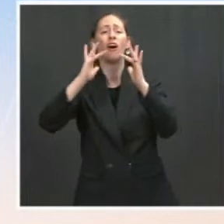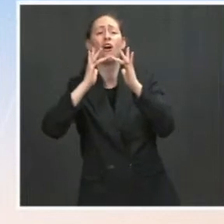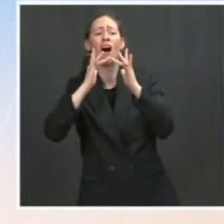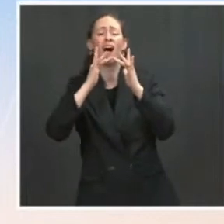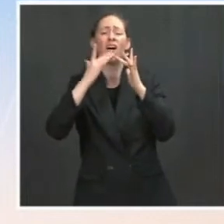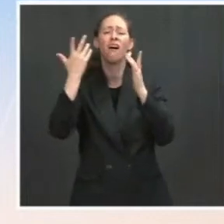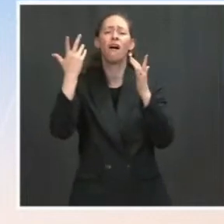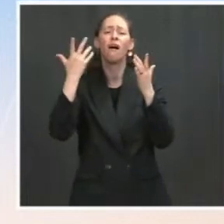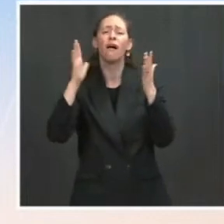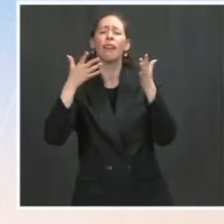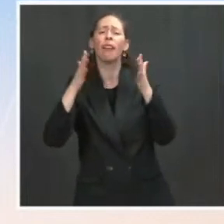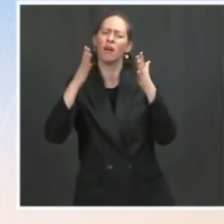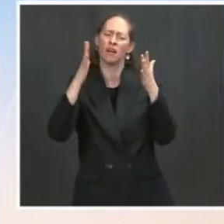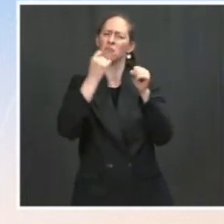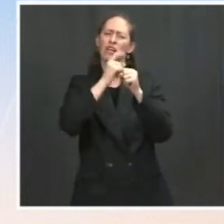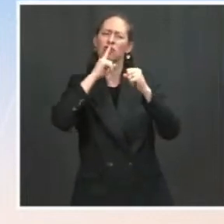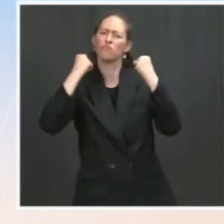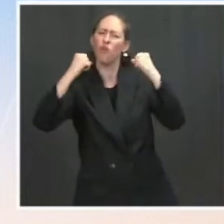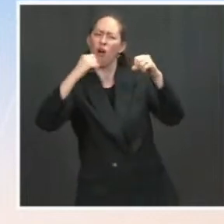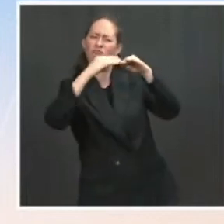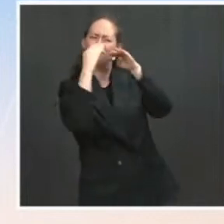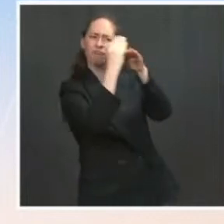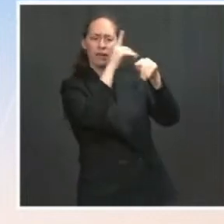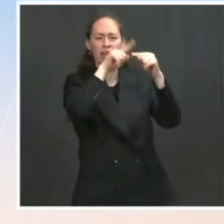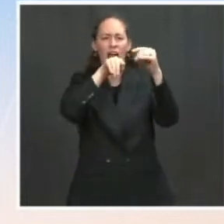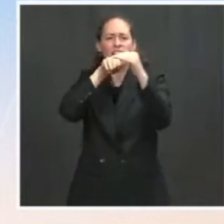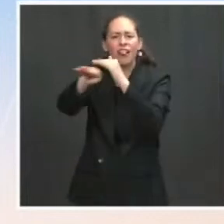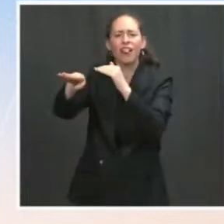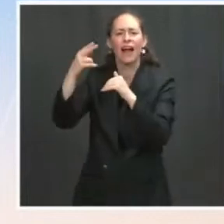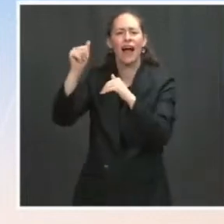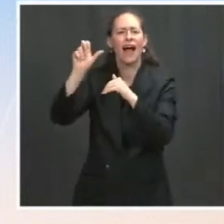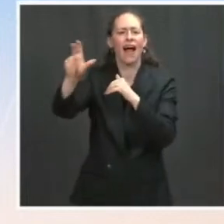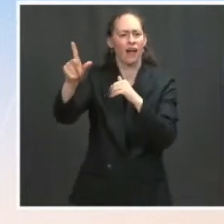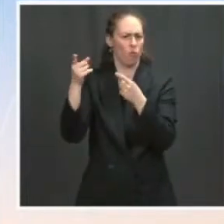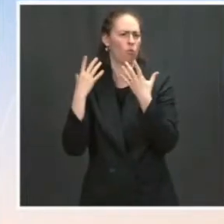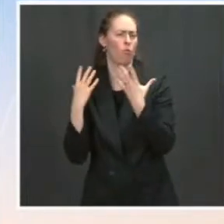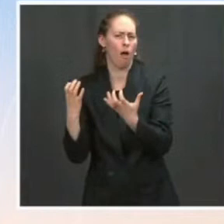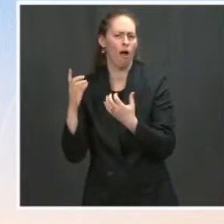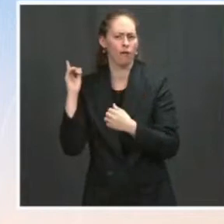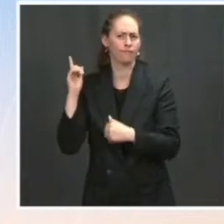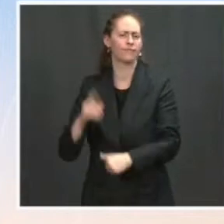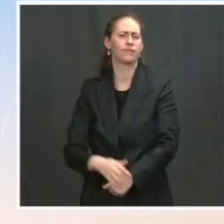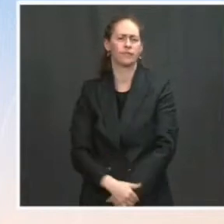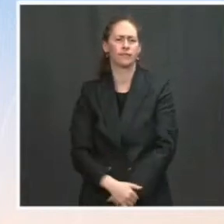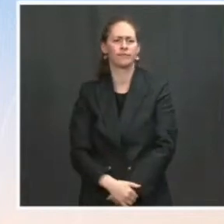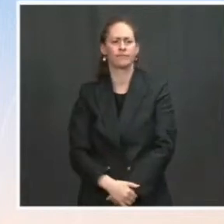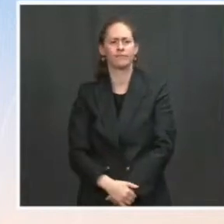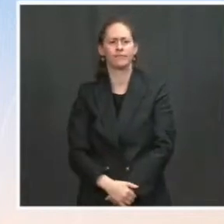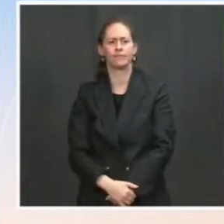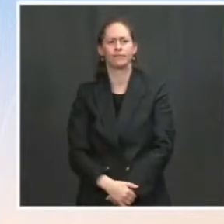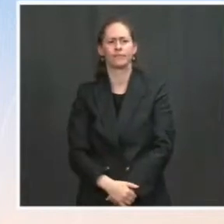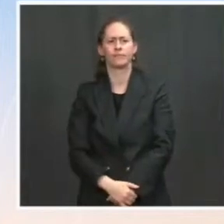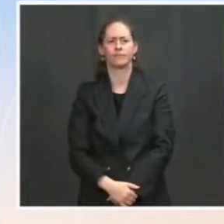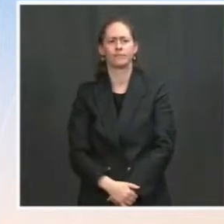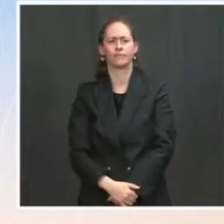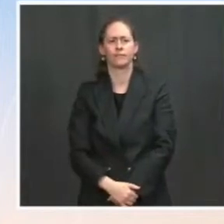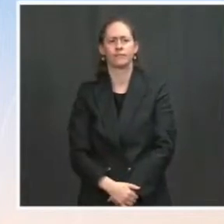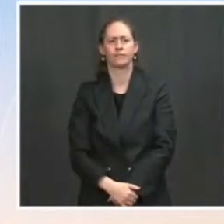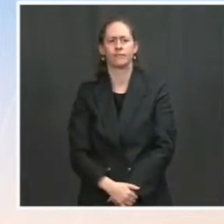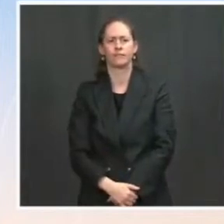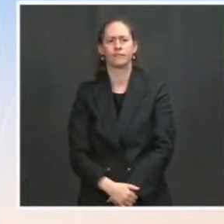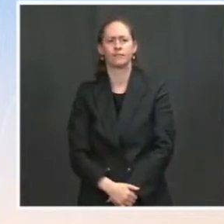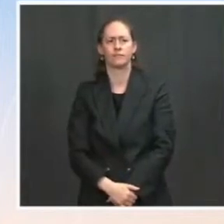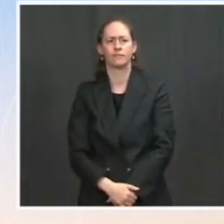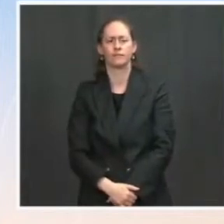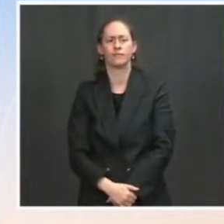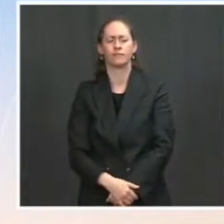those efforts. Second, in tackling ransomware, we're working to disrupt ransomware infrastructure. The FBI recently worked